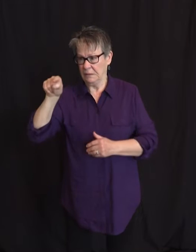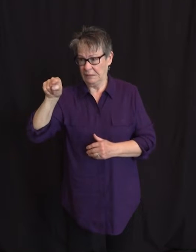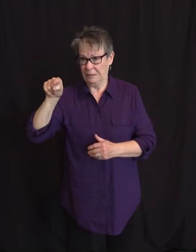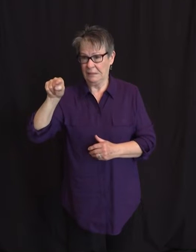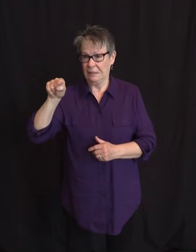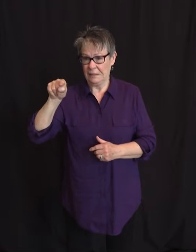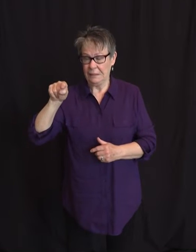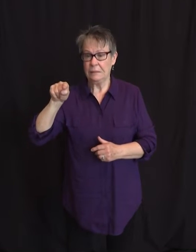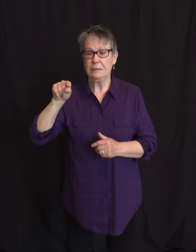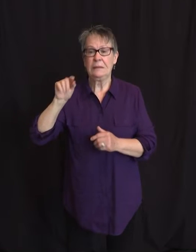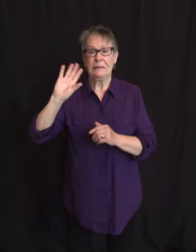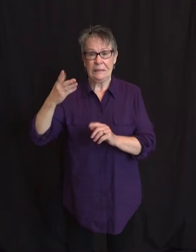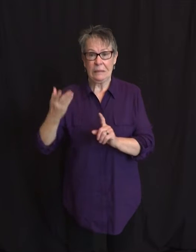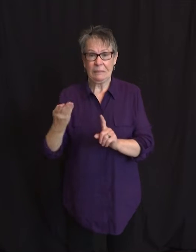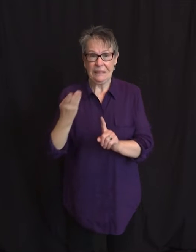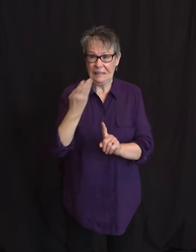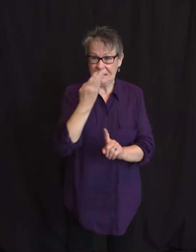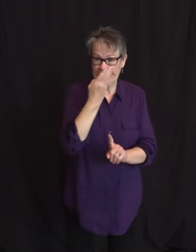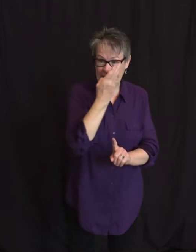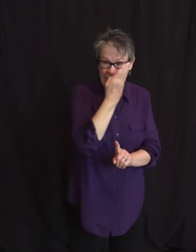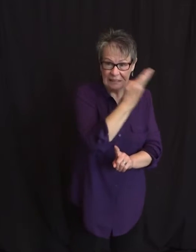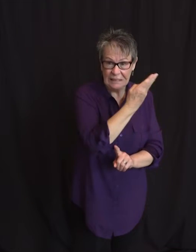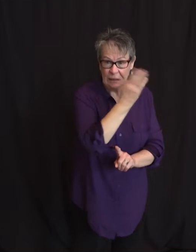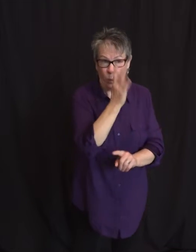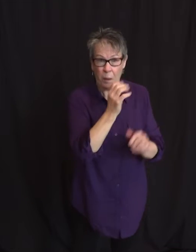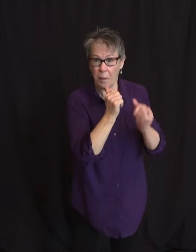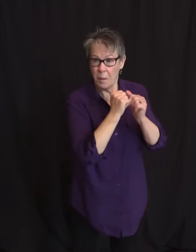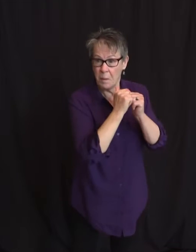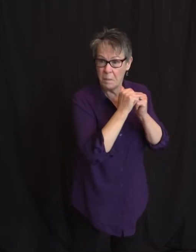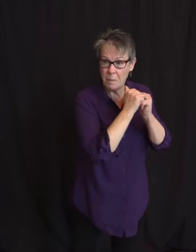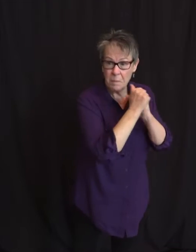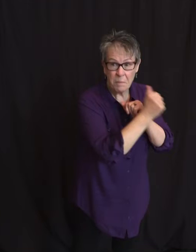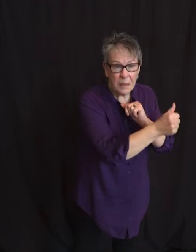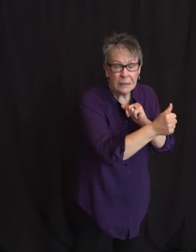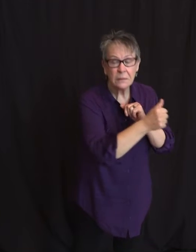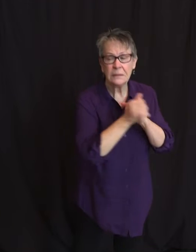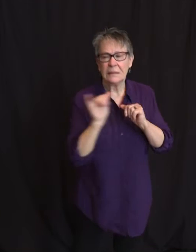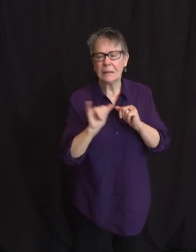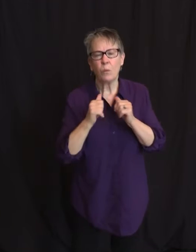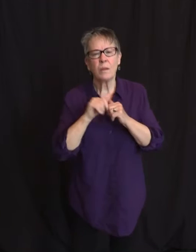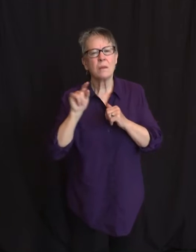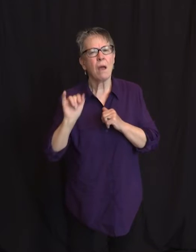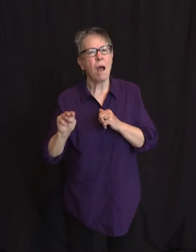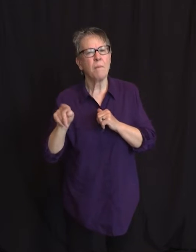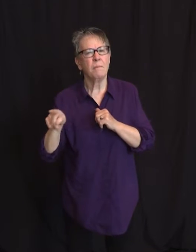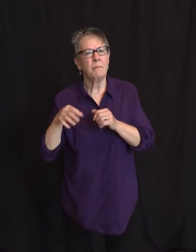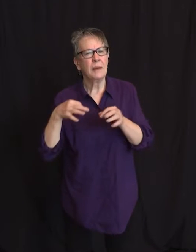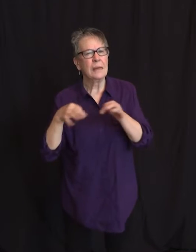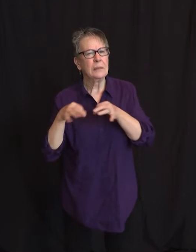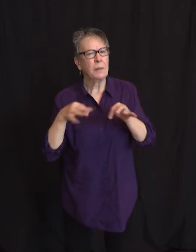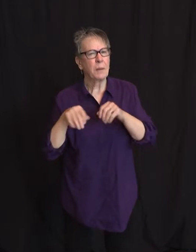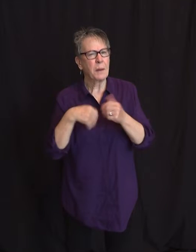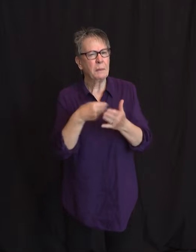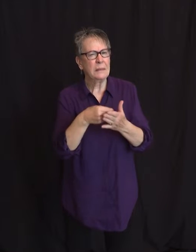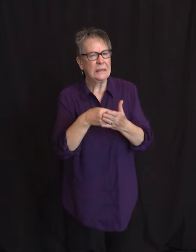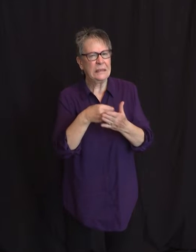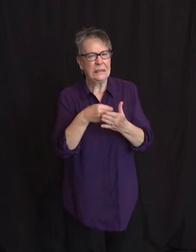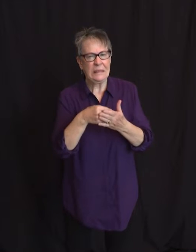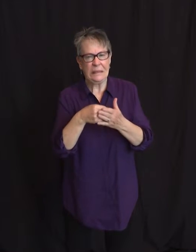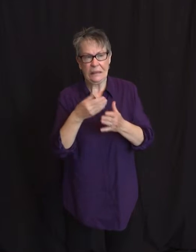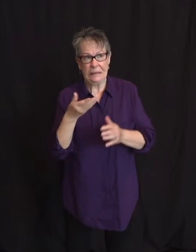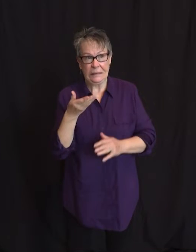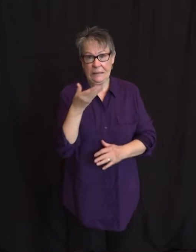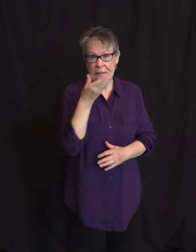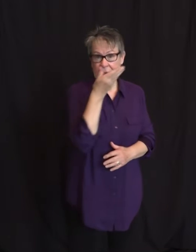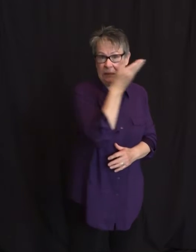like, that the House may have a bill that is similar, if not even larger, and that's what the doctor ordered right now, right? Yes, that's actually my bill. That's your